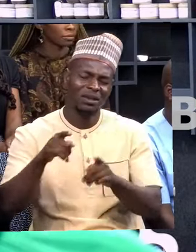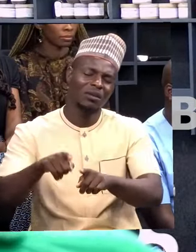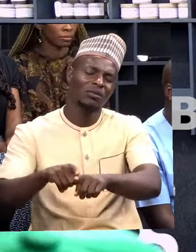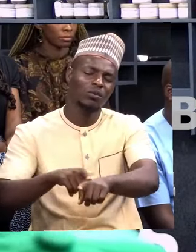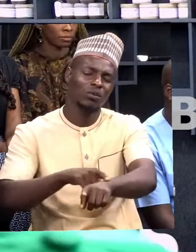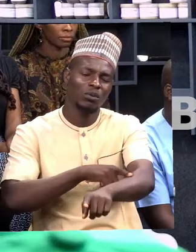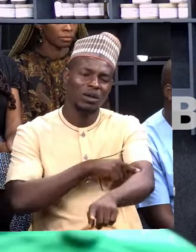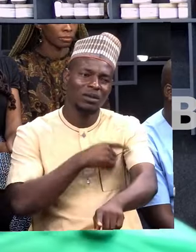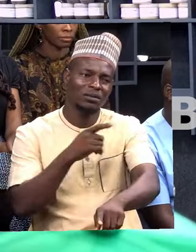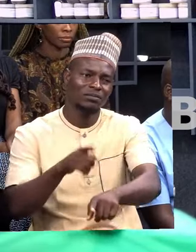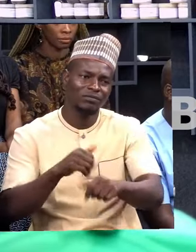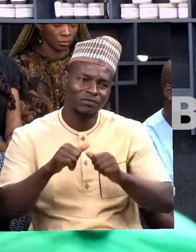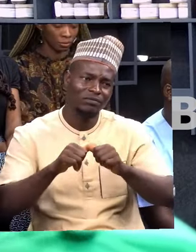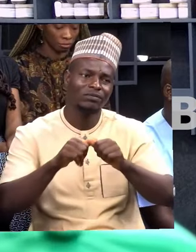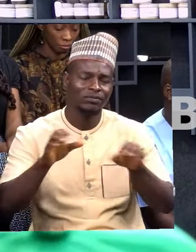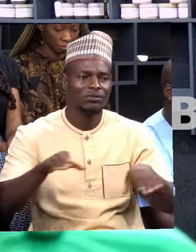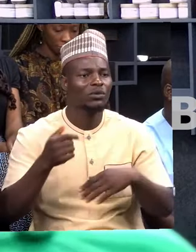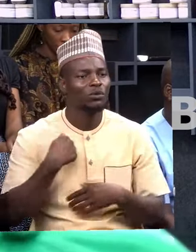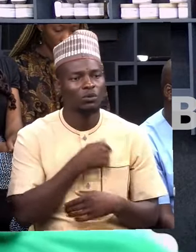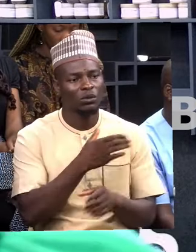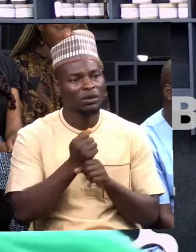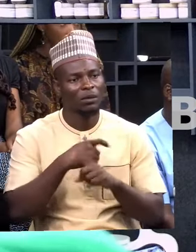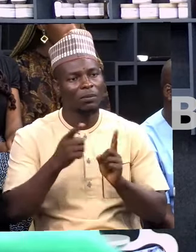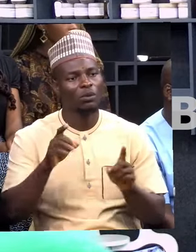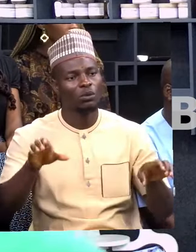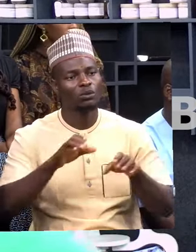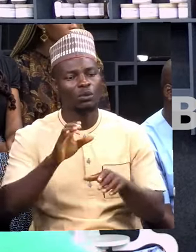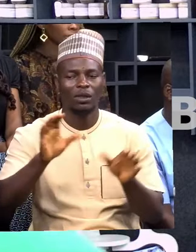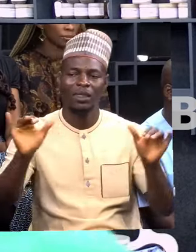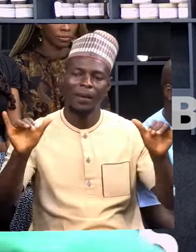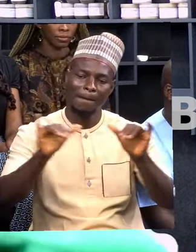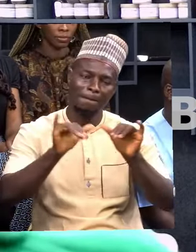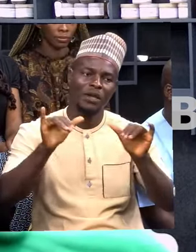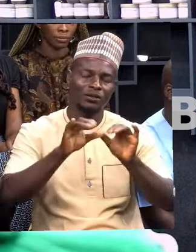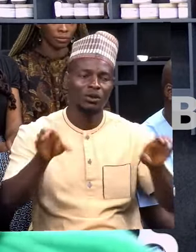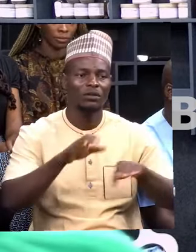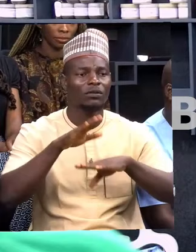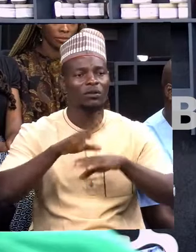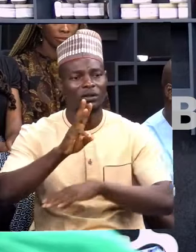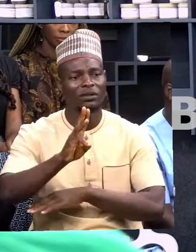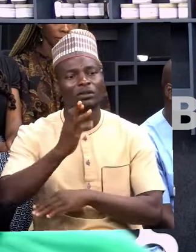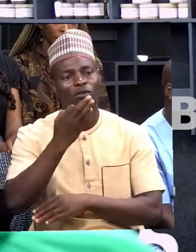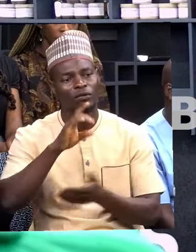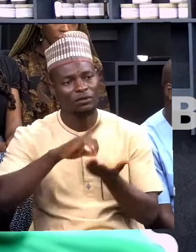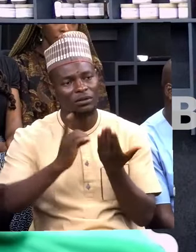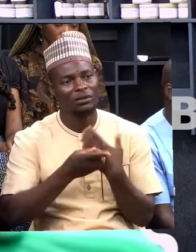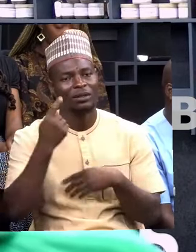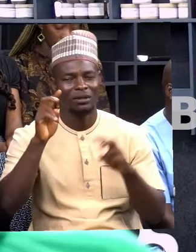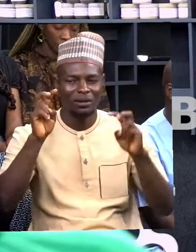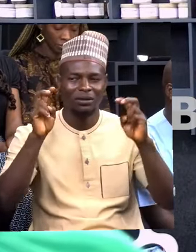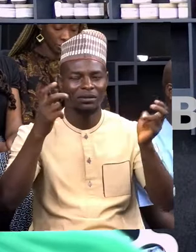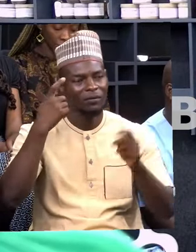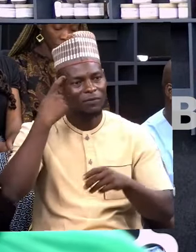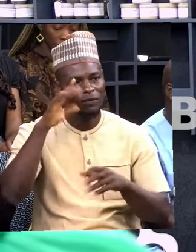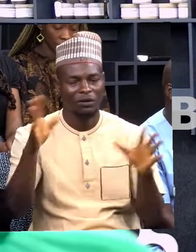get. But we go do the major one on the 6th. Of December. The theme for the conference for